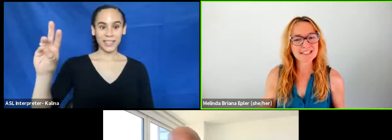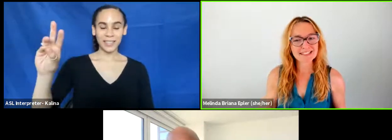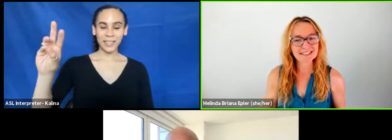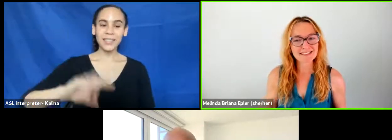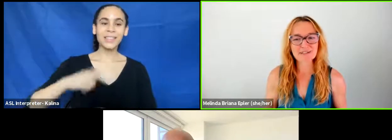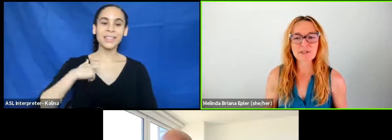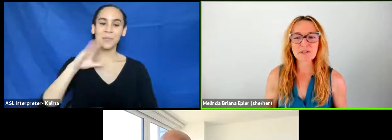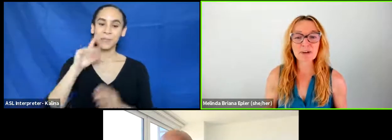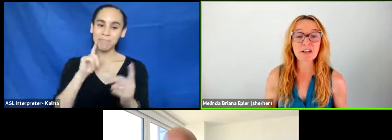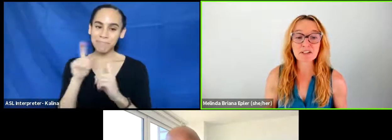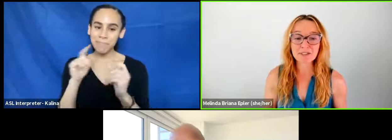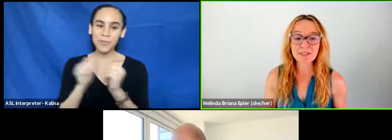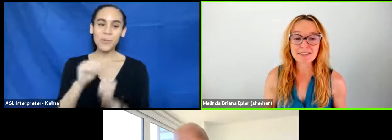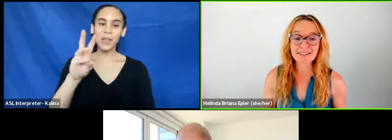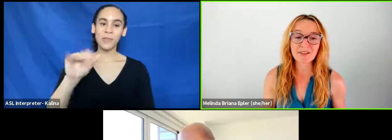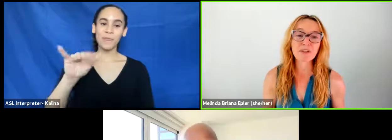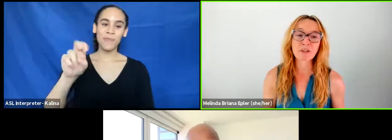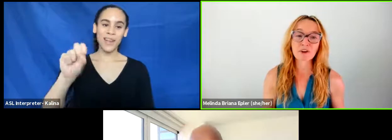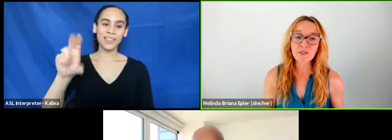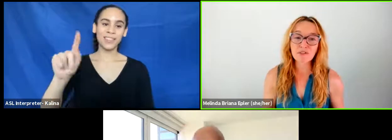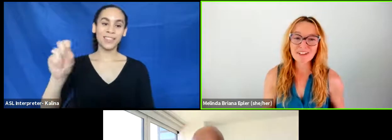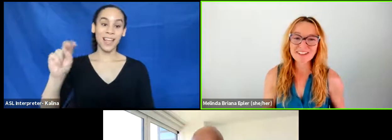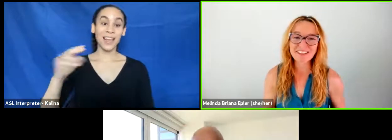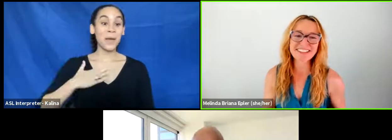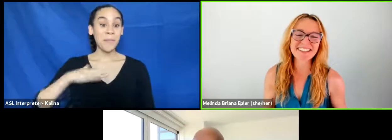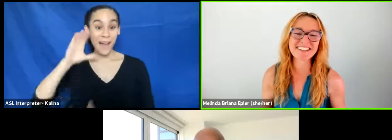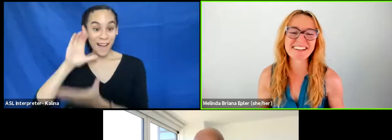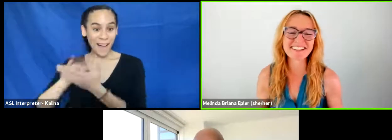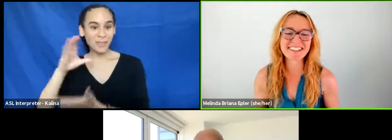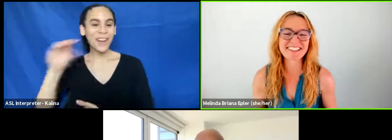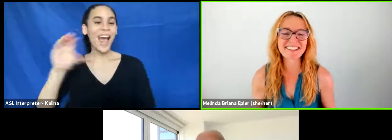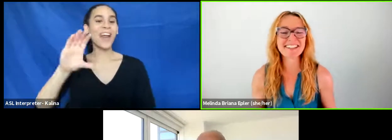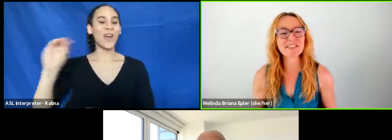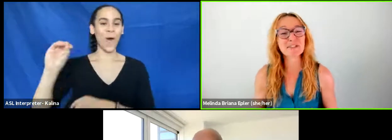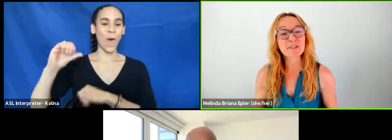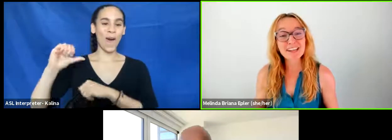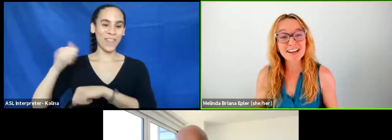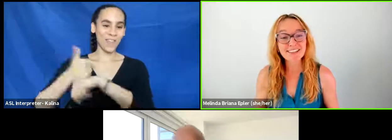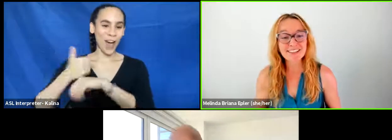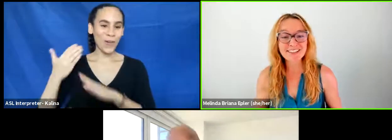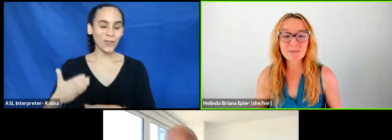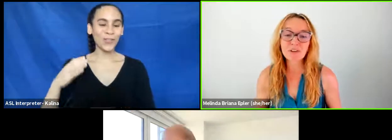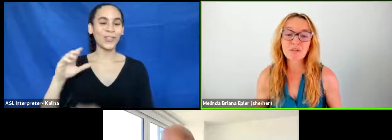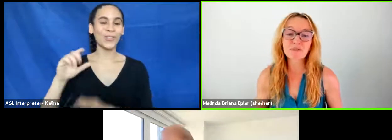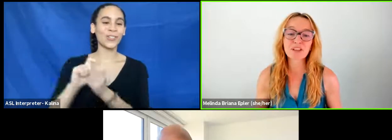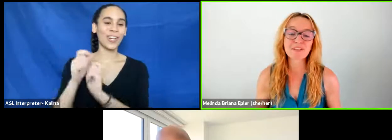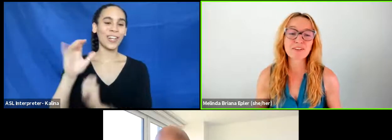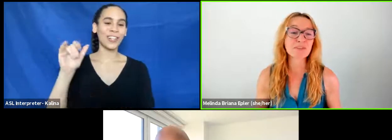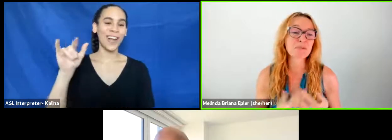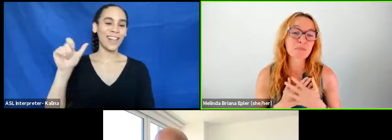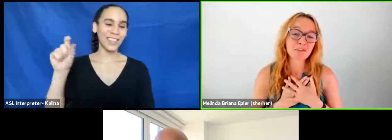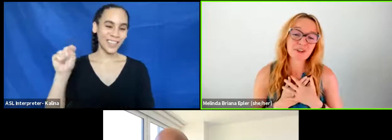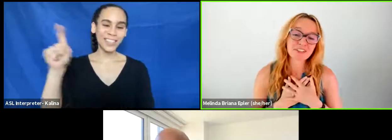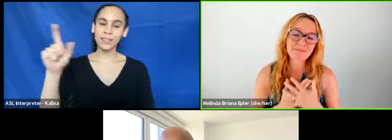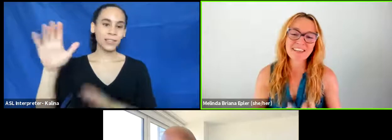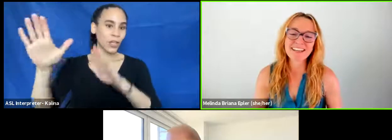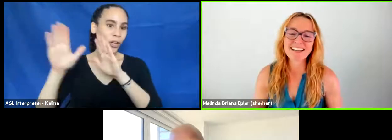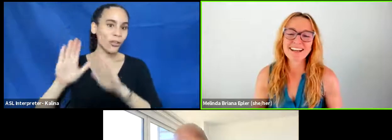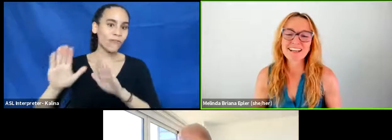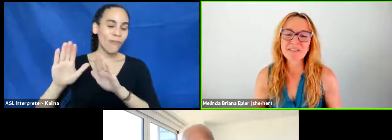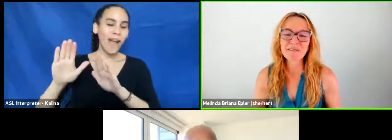with Wayne Sutton, who is my husband, also my co-founder at Change Catalyst, who's a great ally himself and also my best